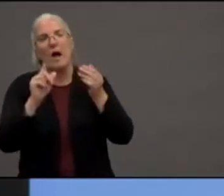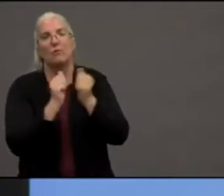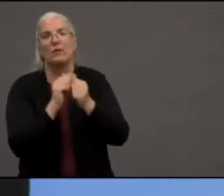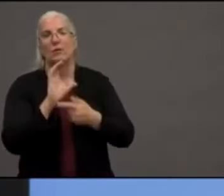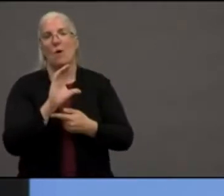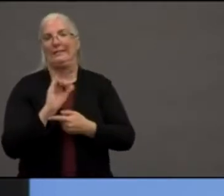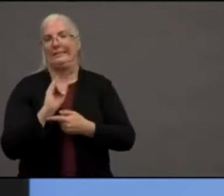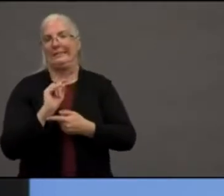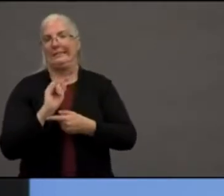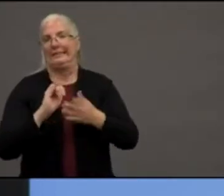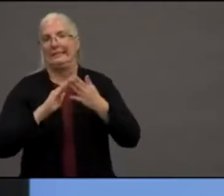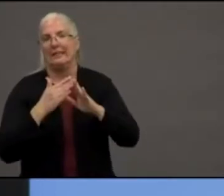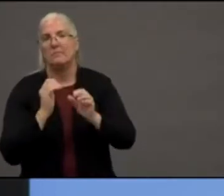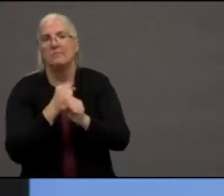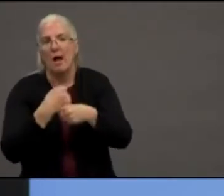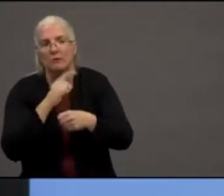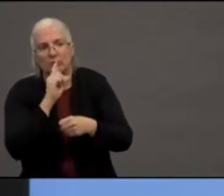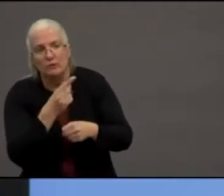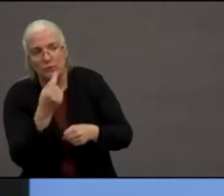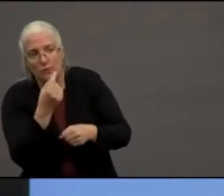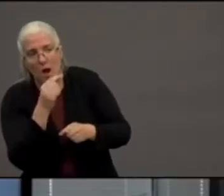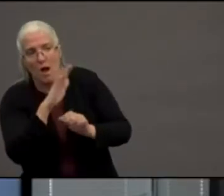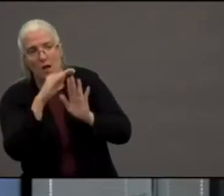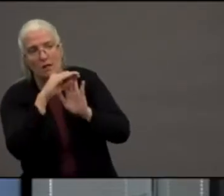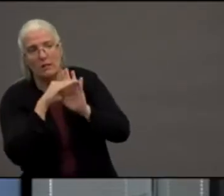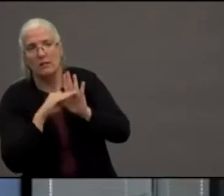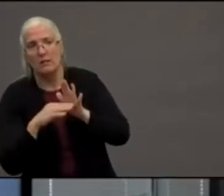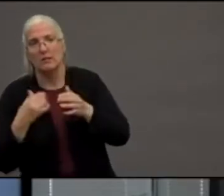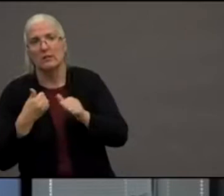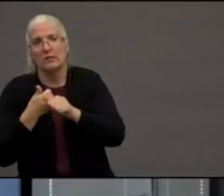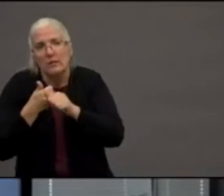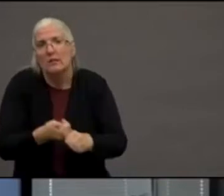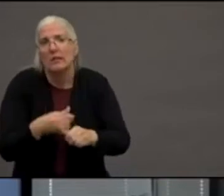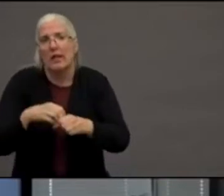their regulations are currently still in effect. Yeah, I know some people